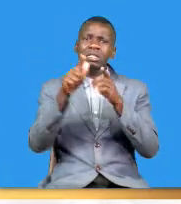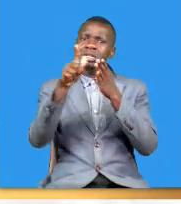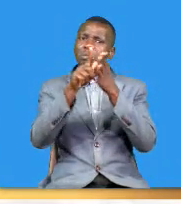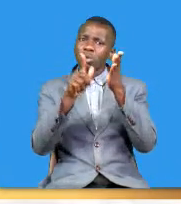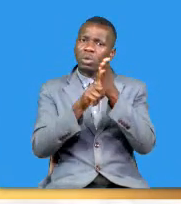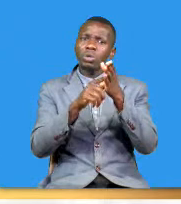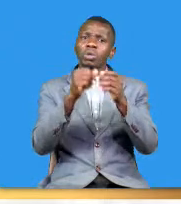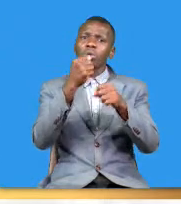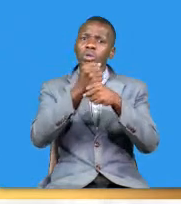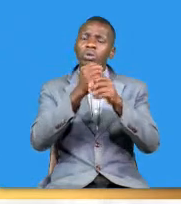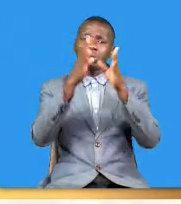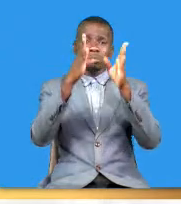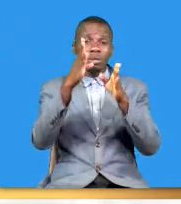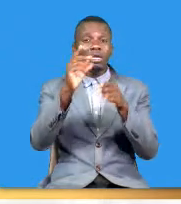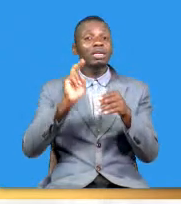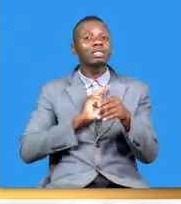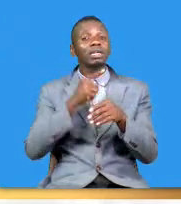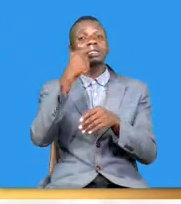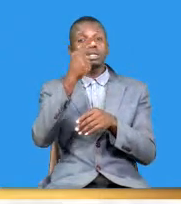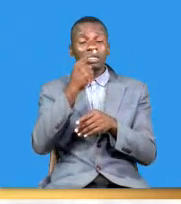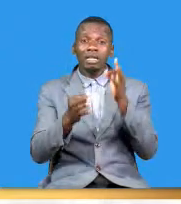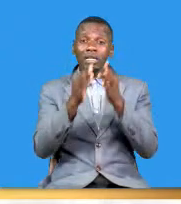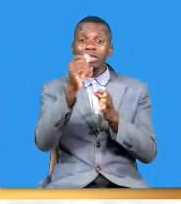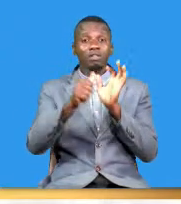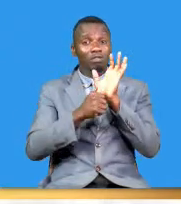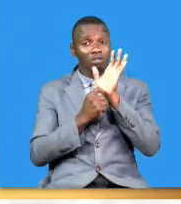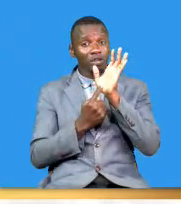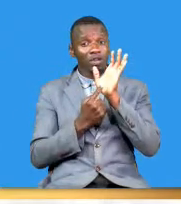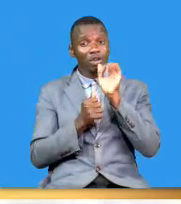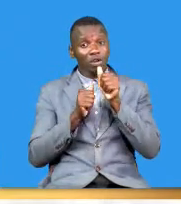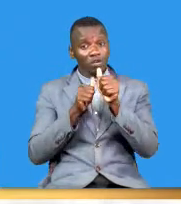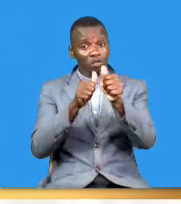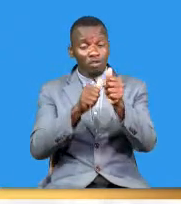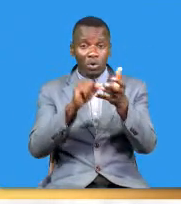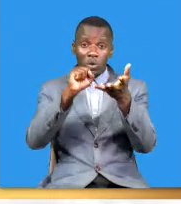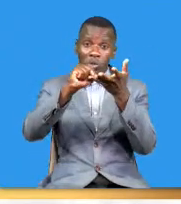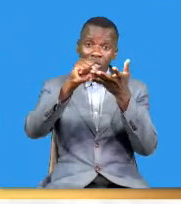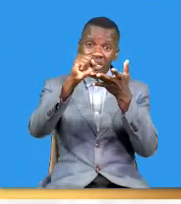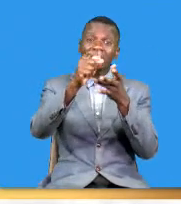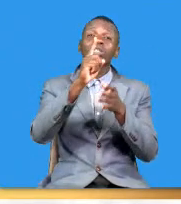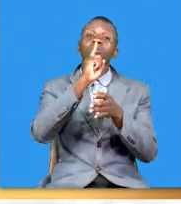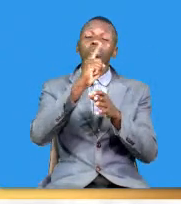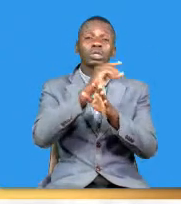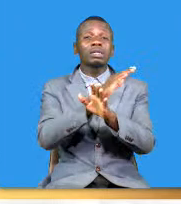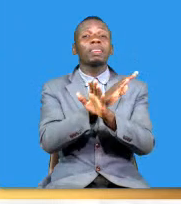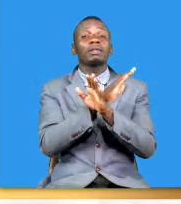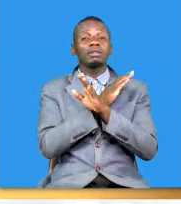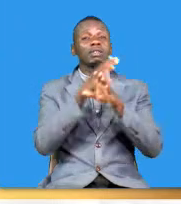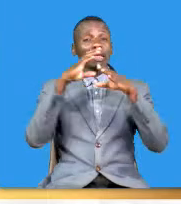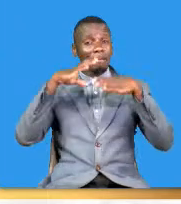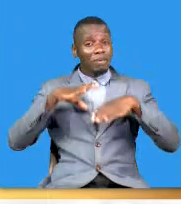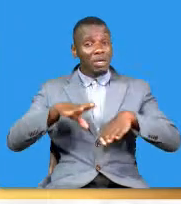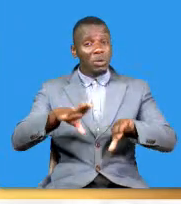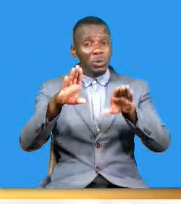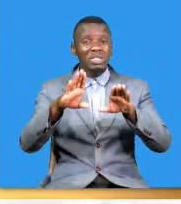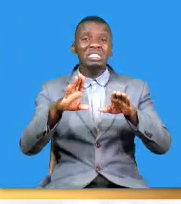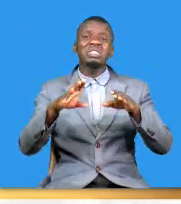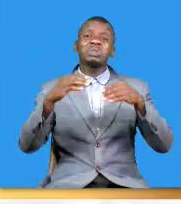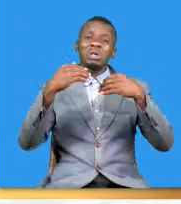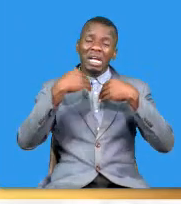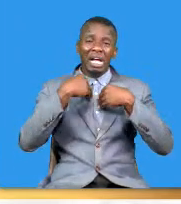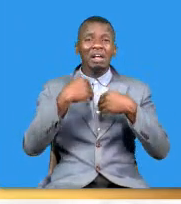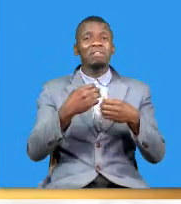according to the statistics, over the last few years, Zambia has continued recording a